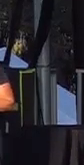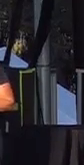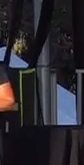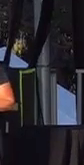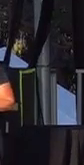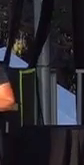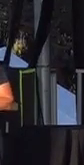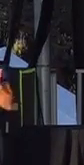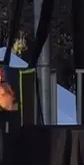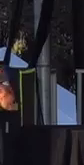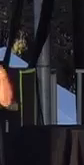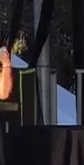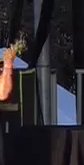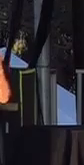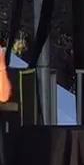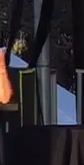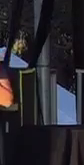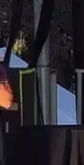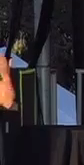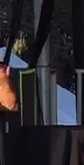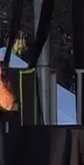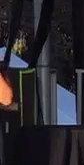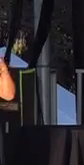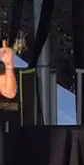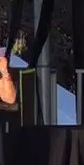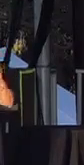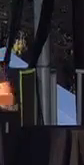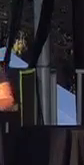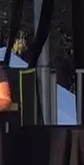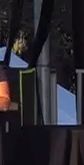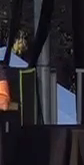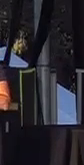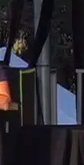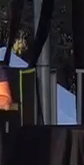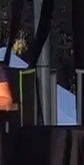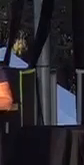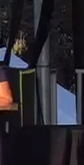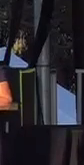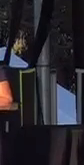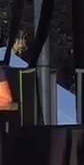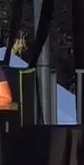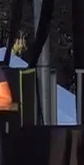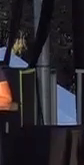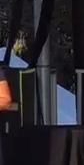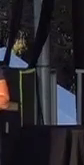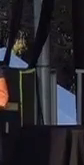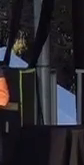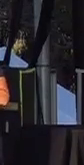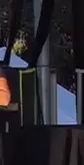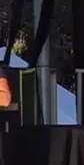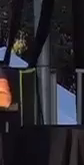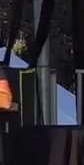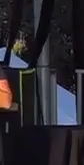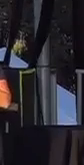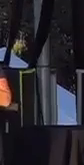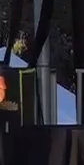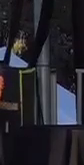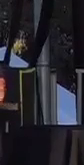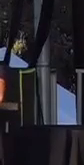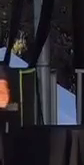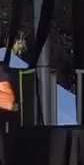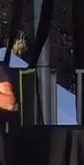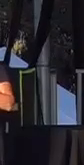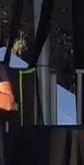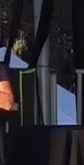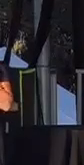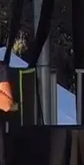So as we celebrate what we've achieved, let's remember that responsibility across our country, across our society.